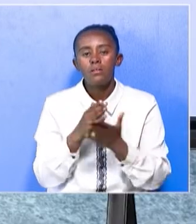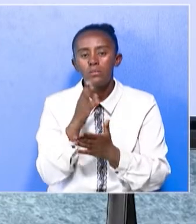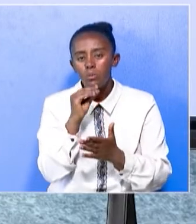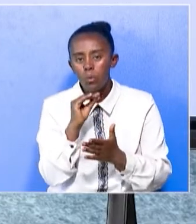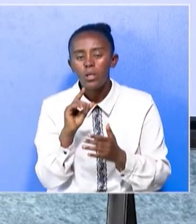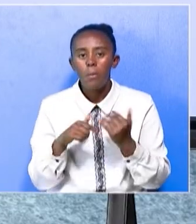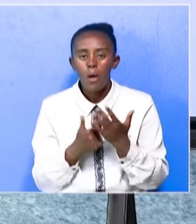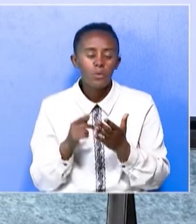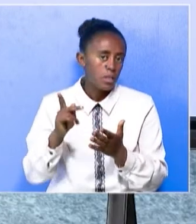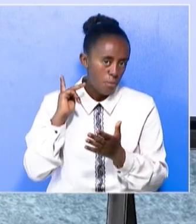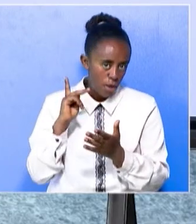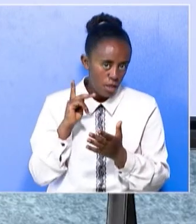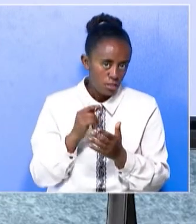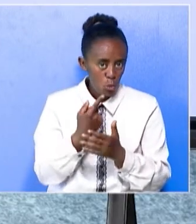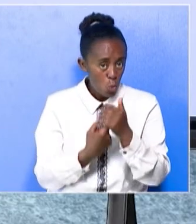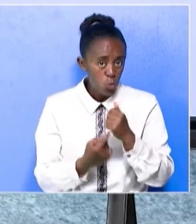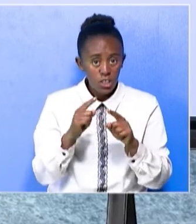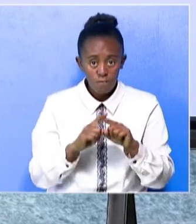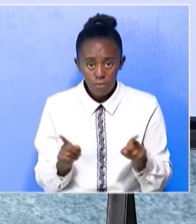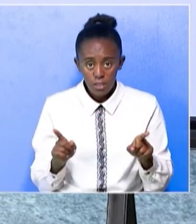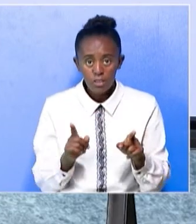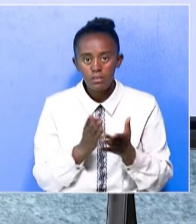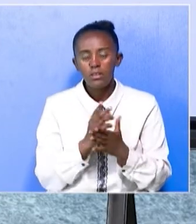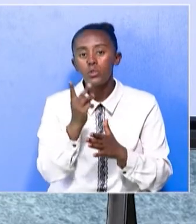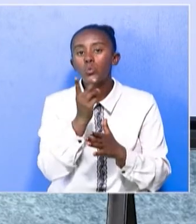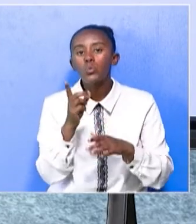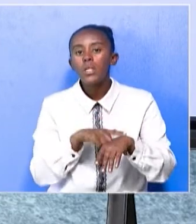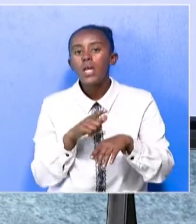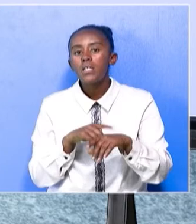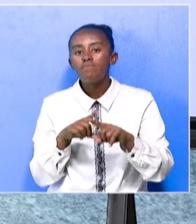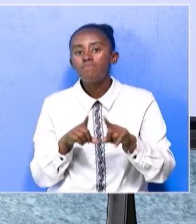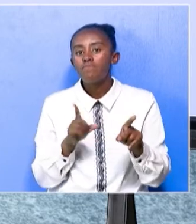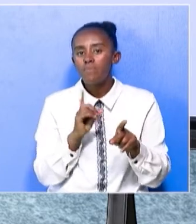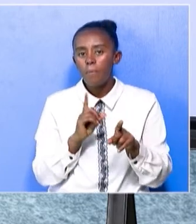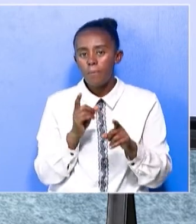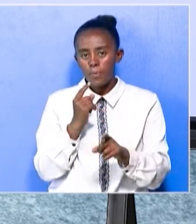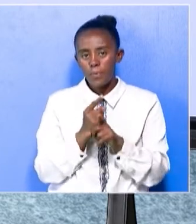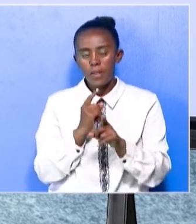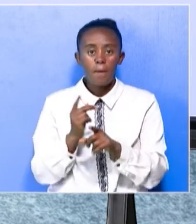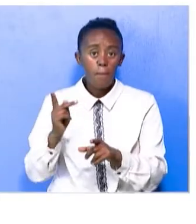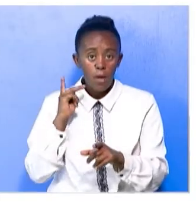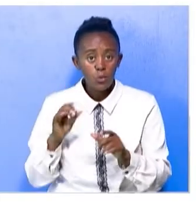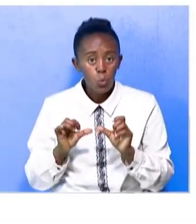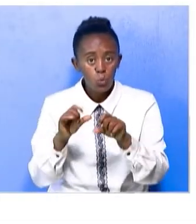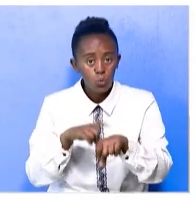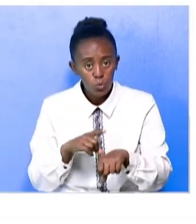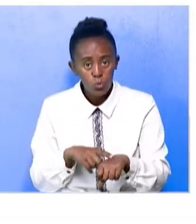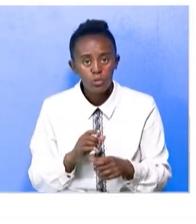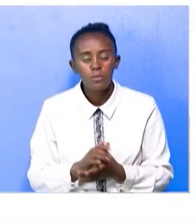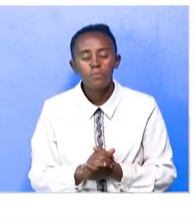the past, whereas the only difference that exists between the two tenses is that, right, in the case of past continuous tense,